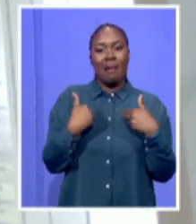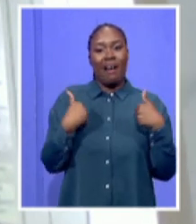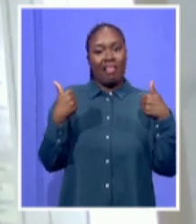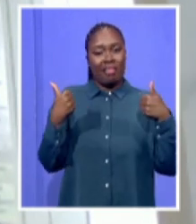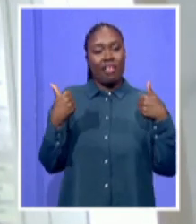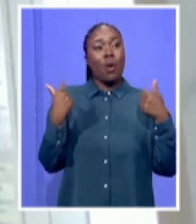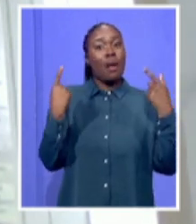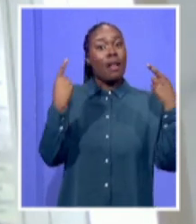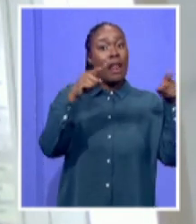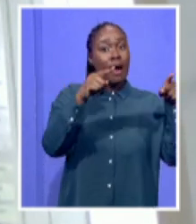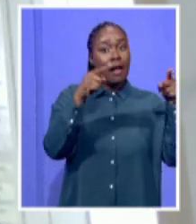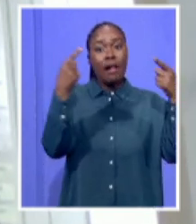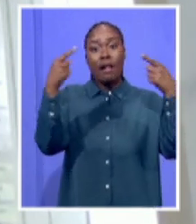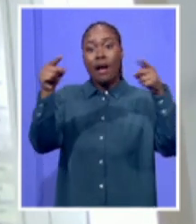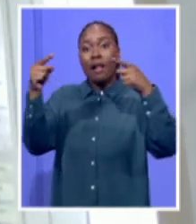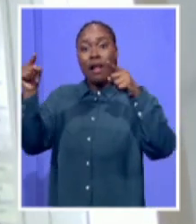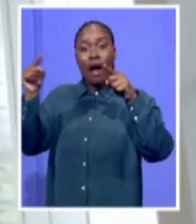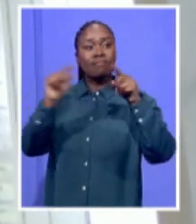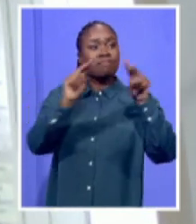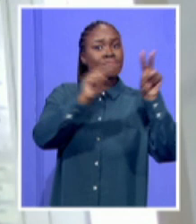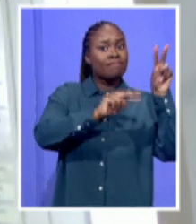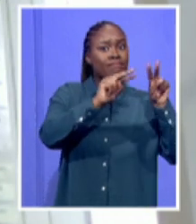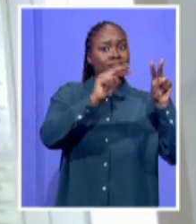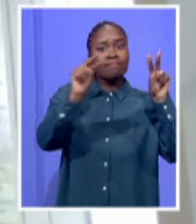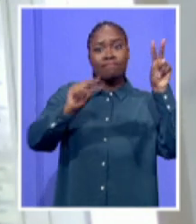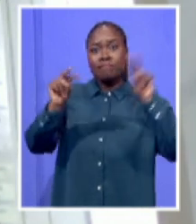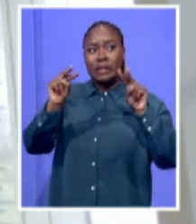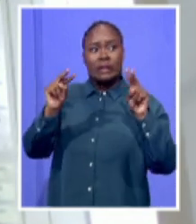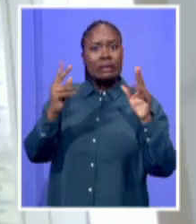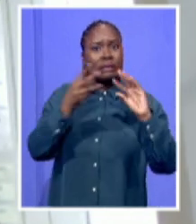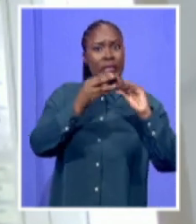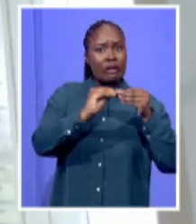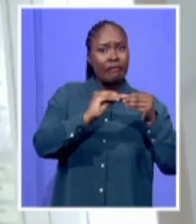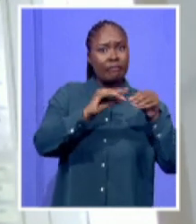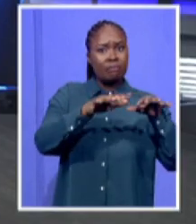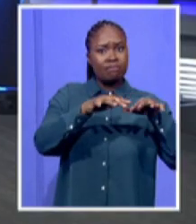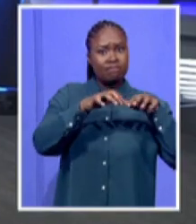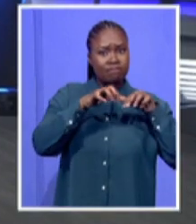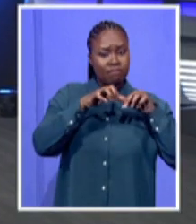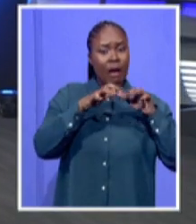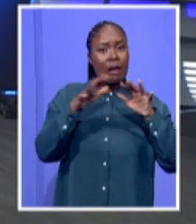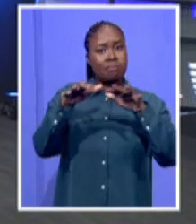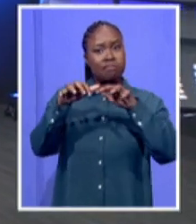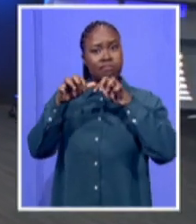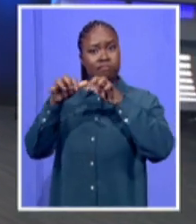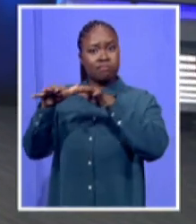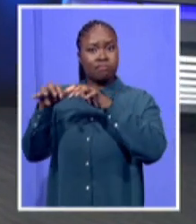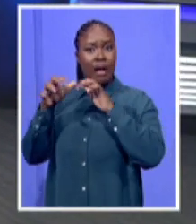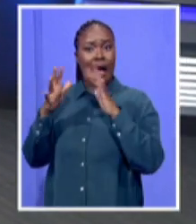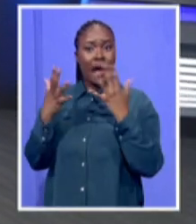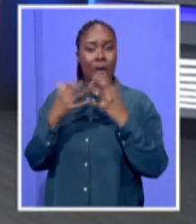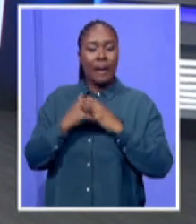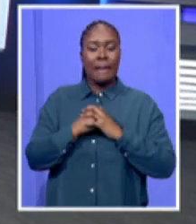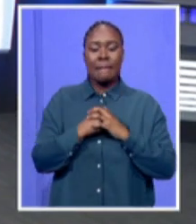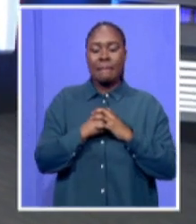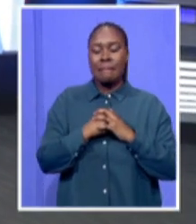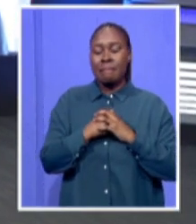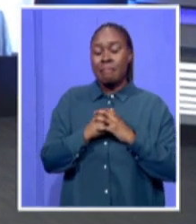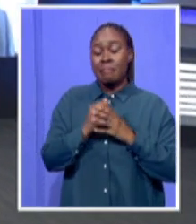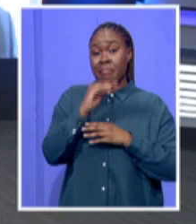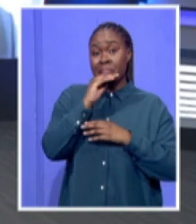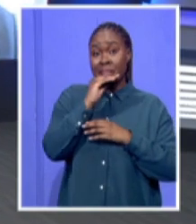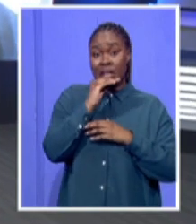out and investigate to see whether there's something that needs to be done about it. So in a sense, we're saying, in spite of all the